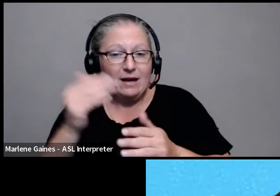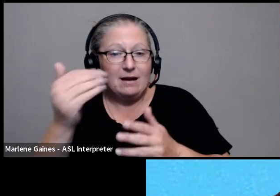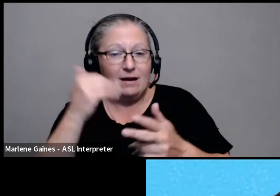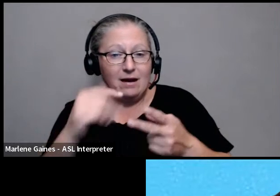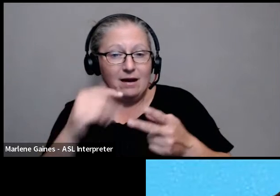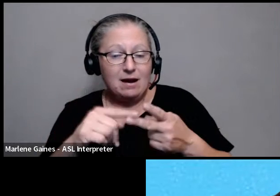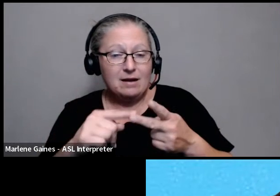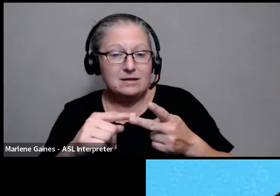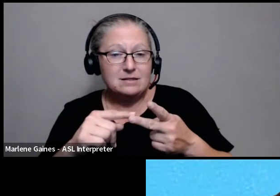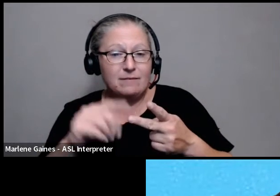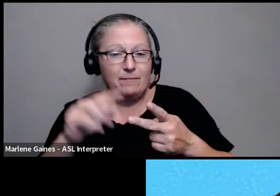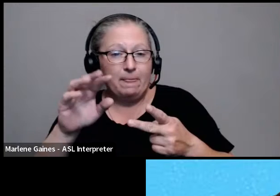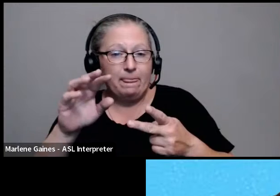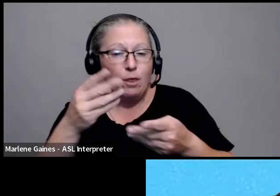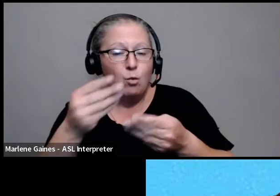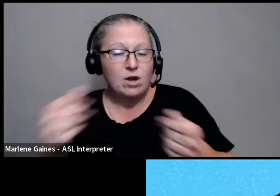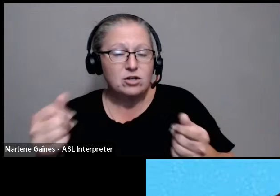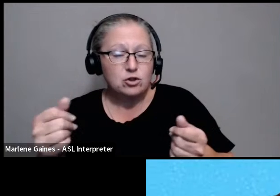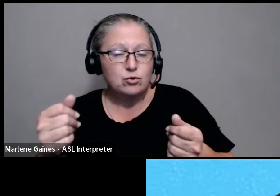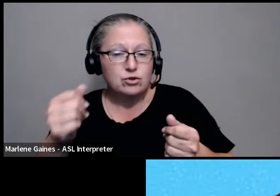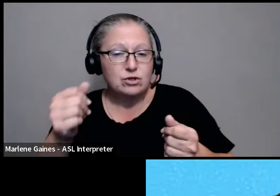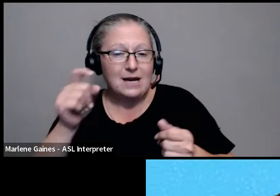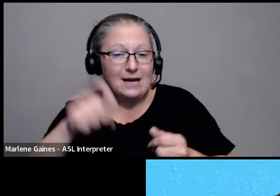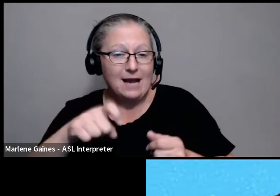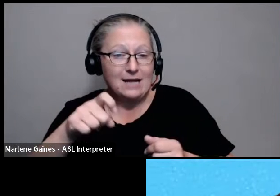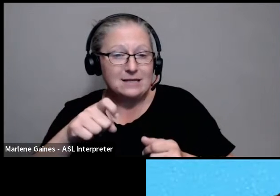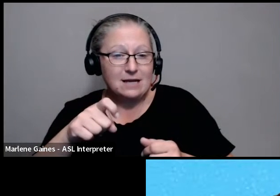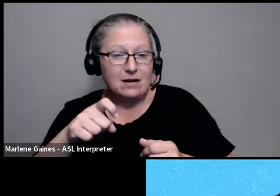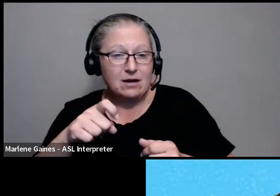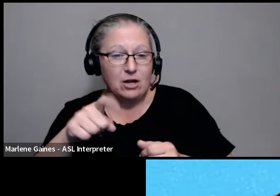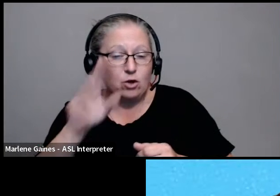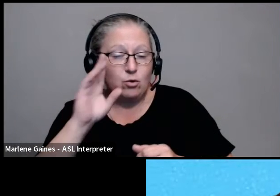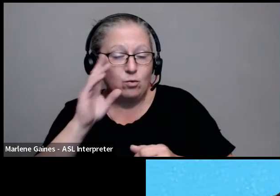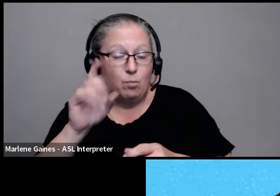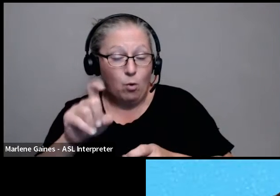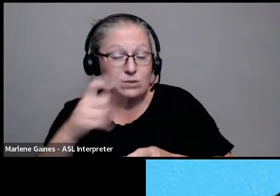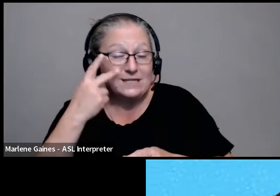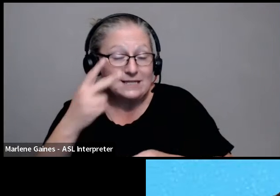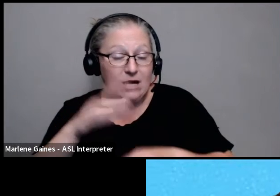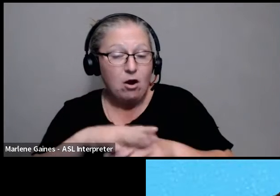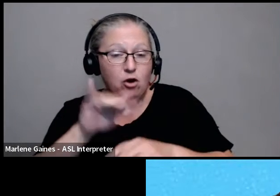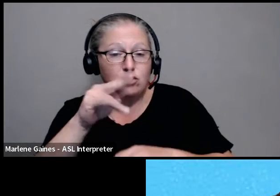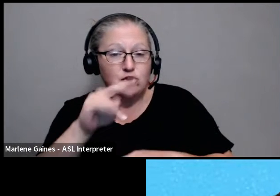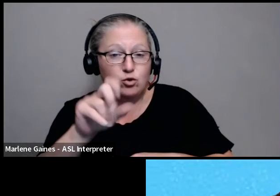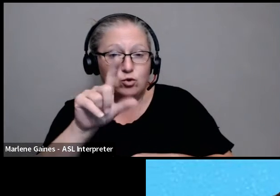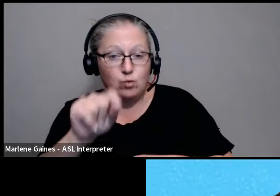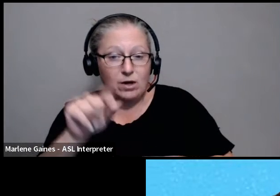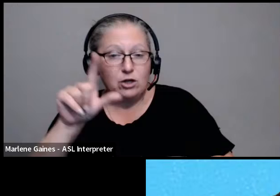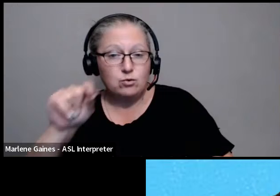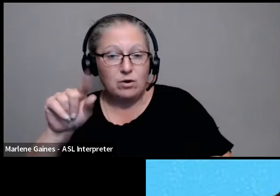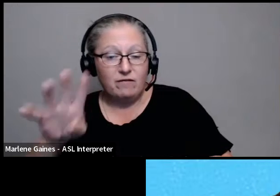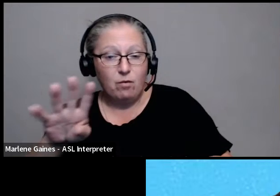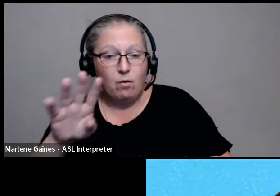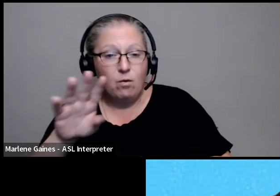is the resolution of necessity that was going to be before you on June 2024, resolution